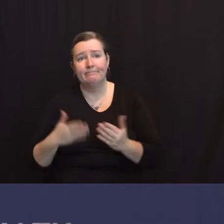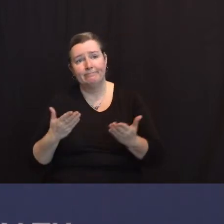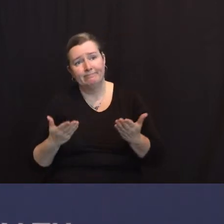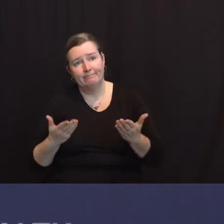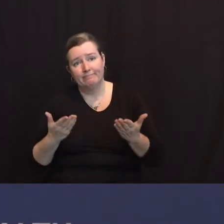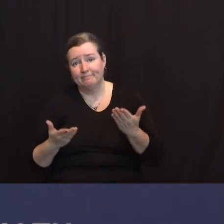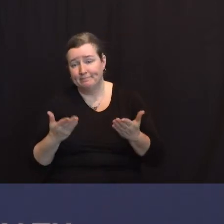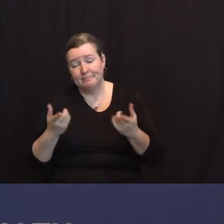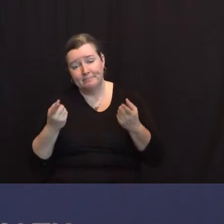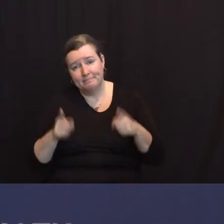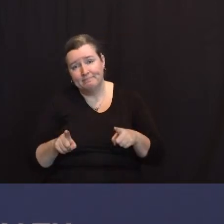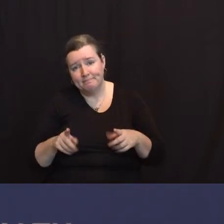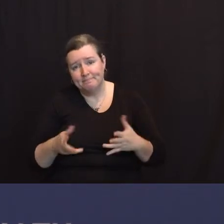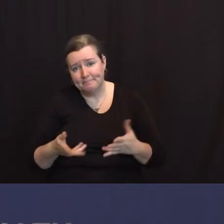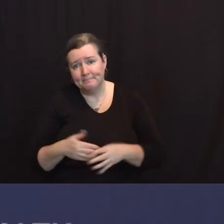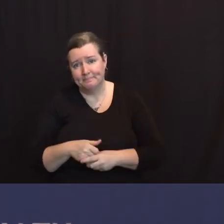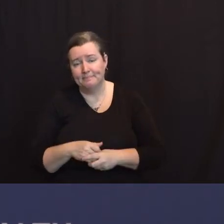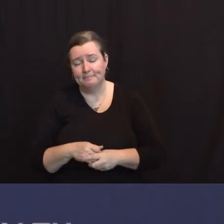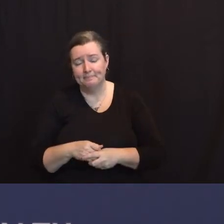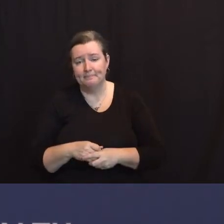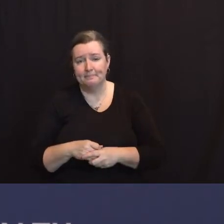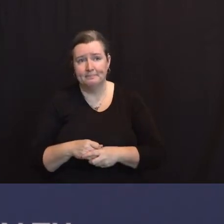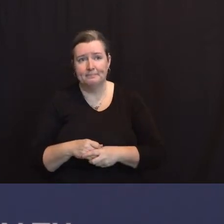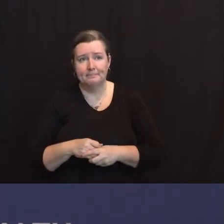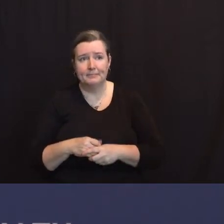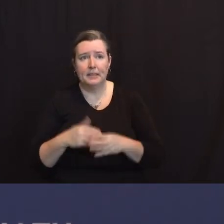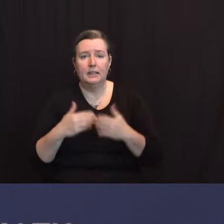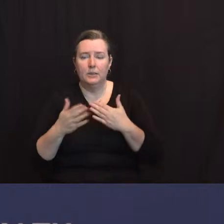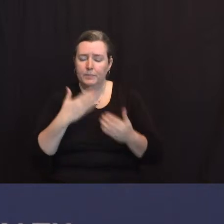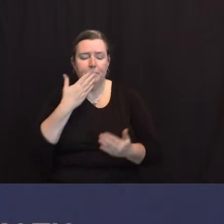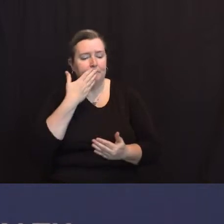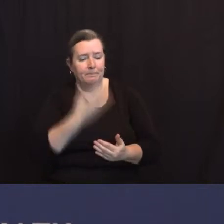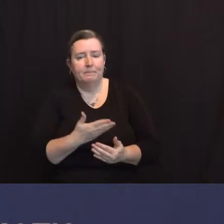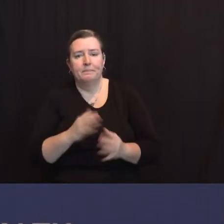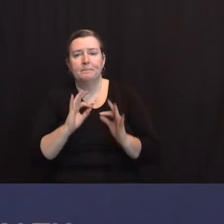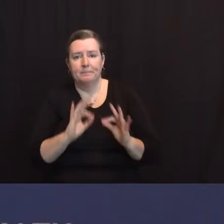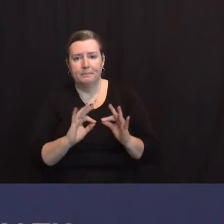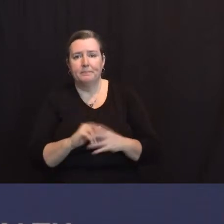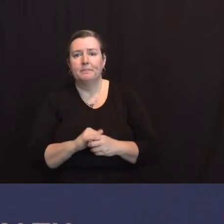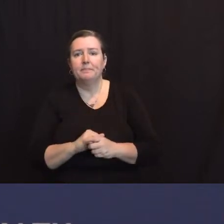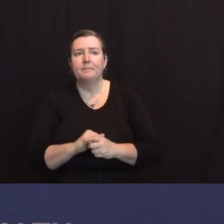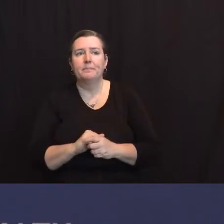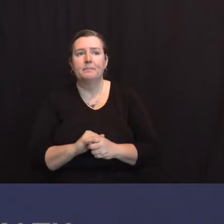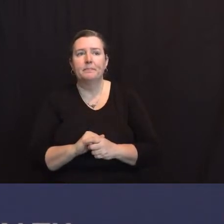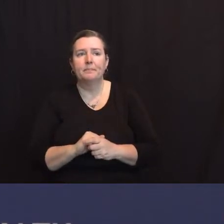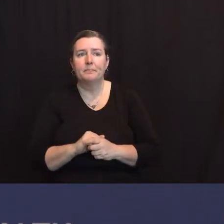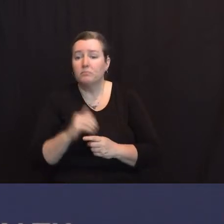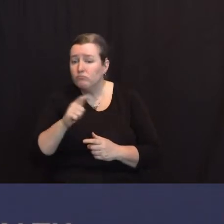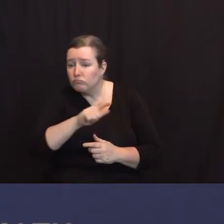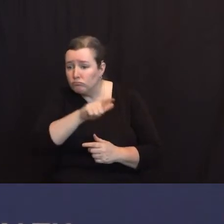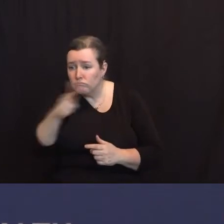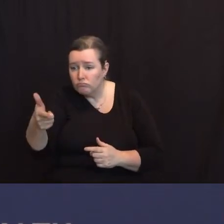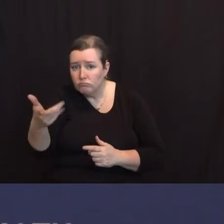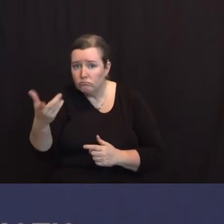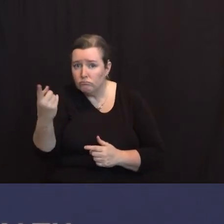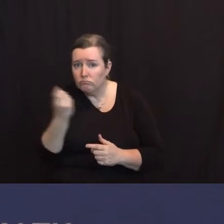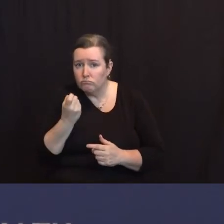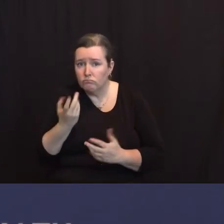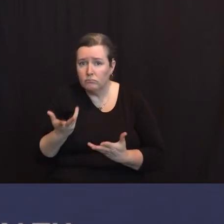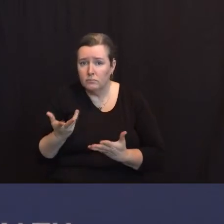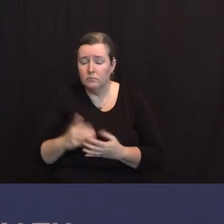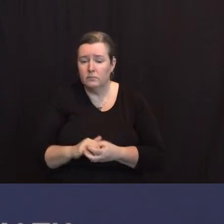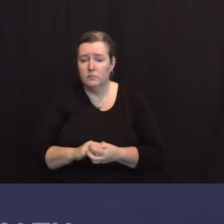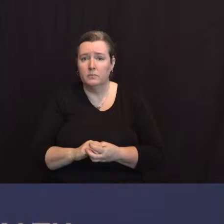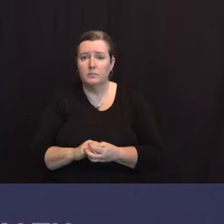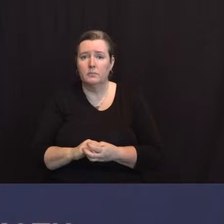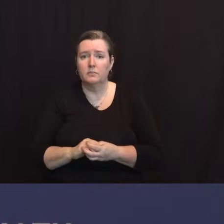case. In any event, thank you. Alex, is that you? Yes, good afternoon, Governor.